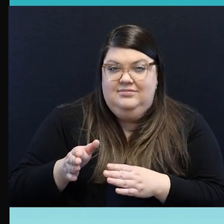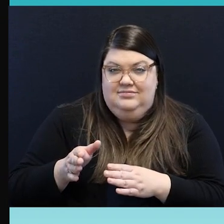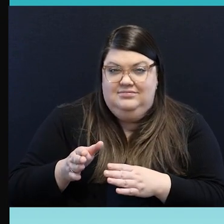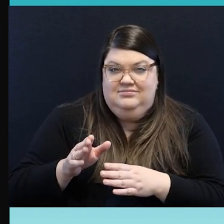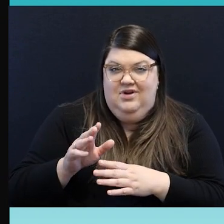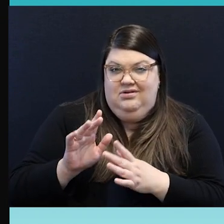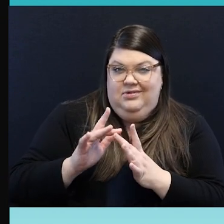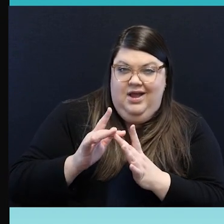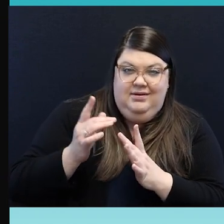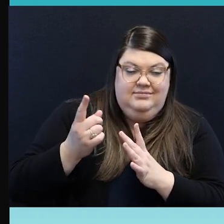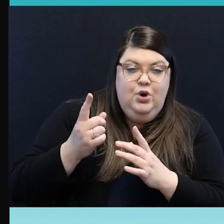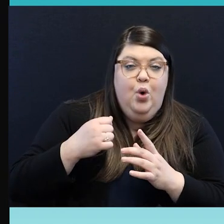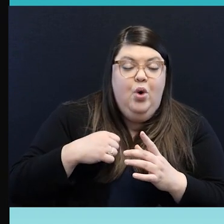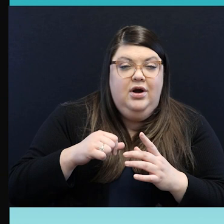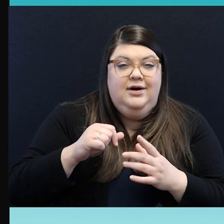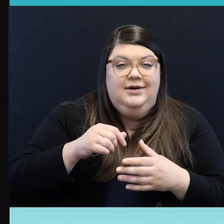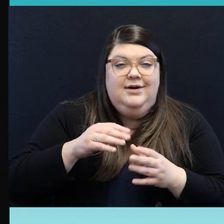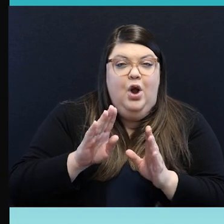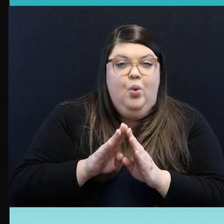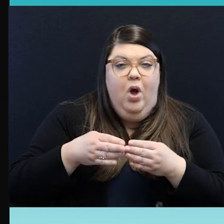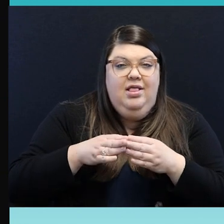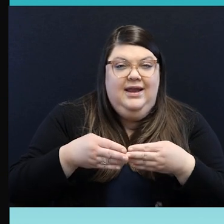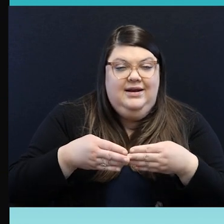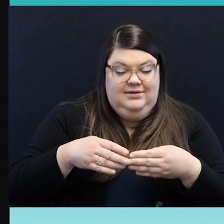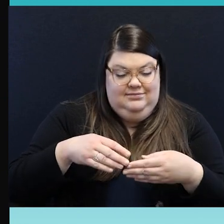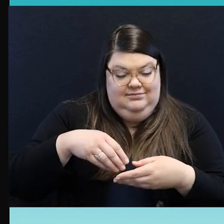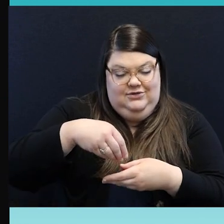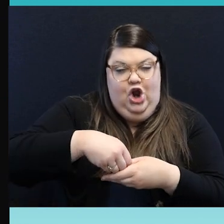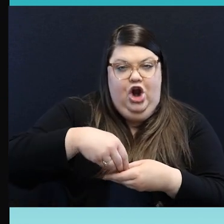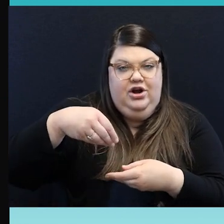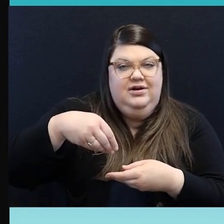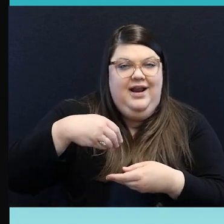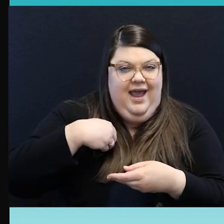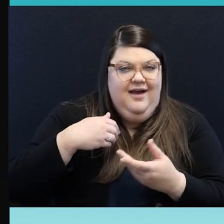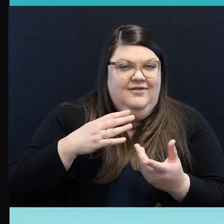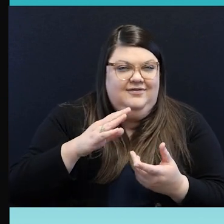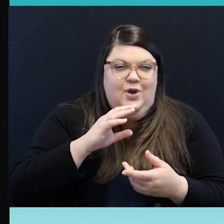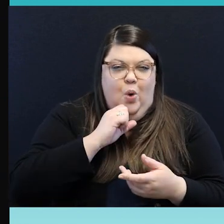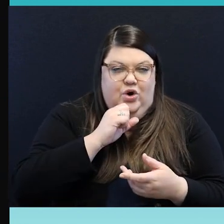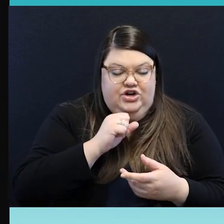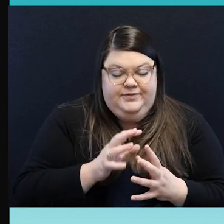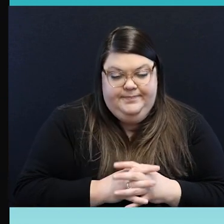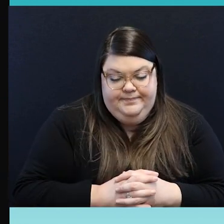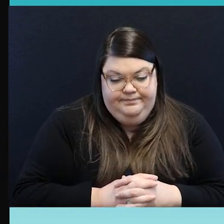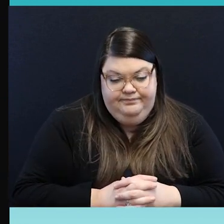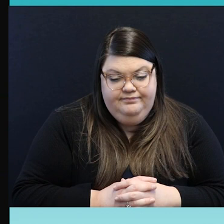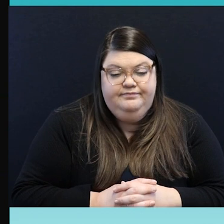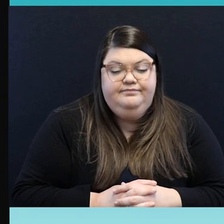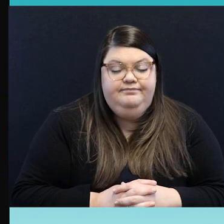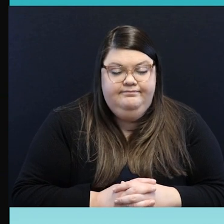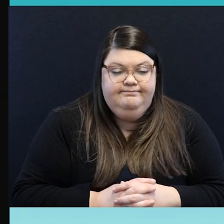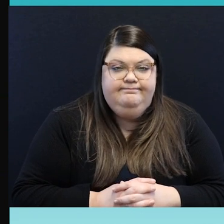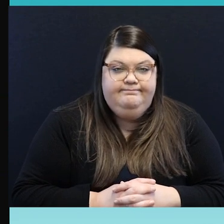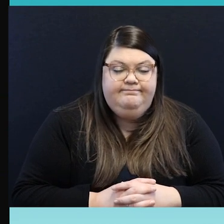that has the DNR orange wallet card as well. So people often misunderstand that you